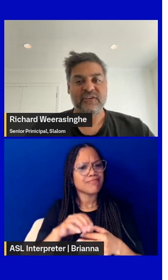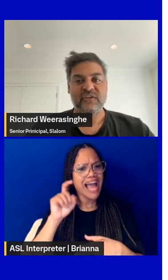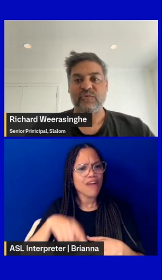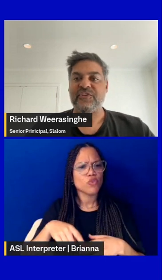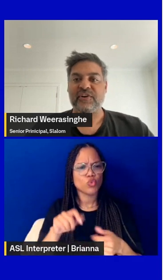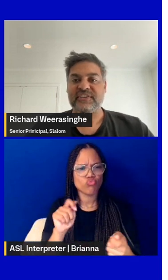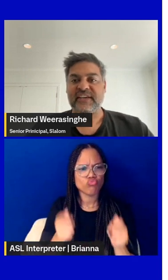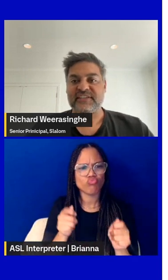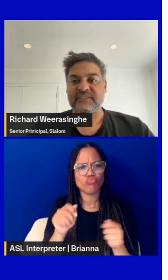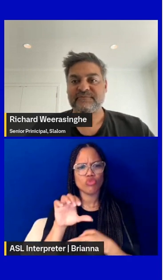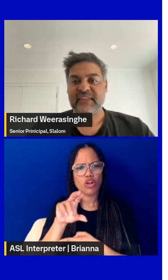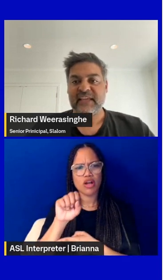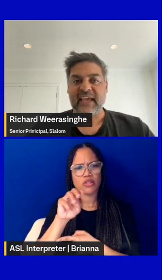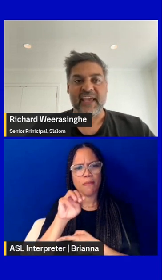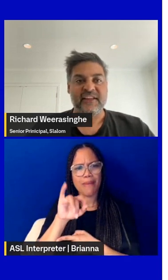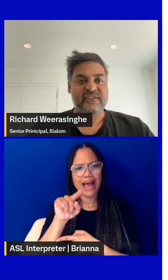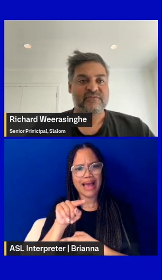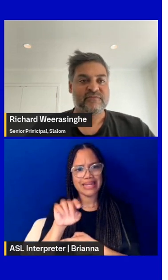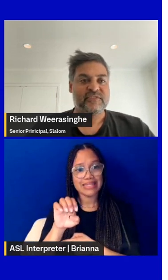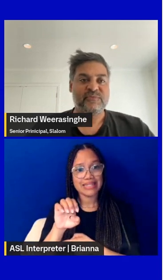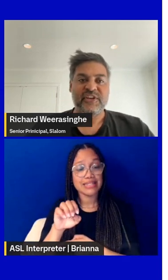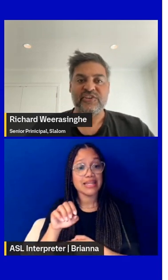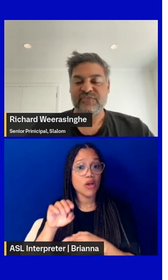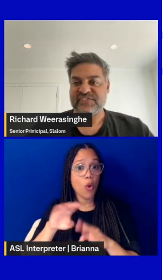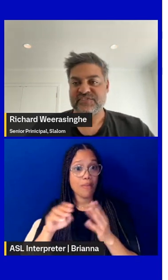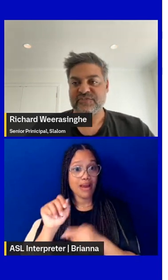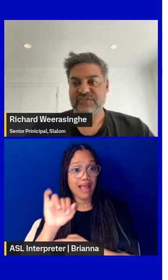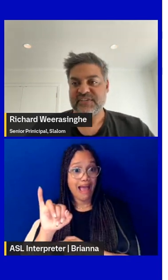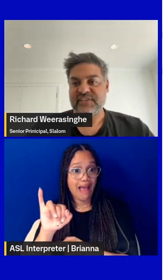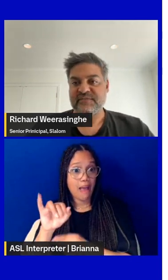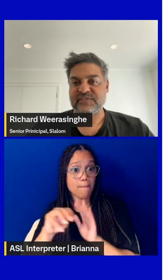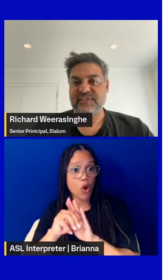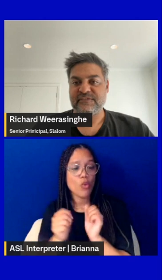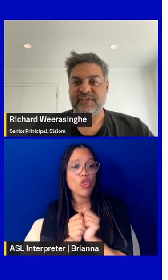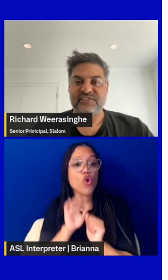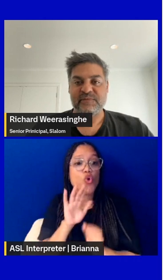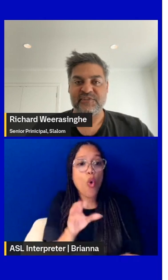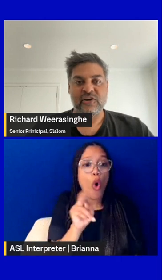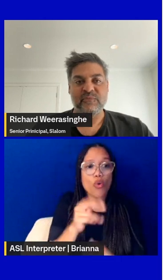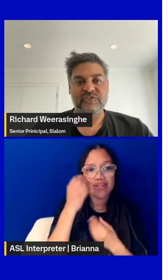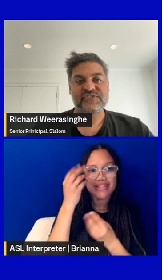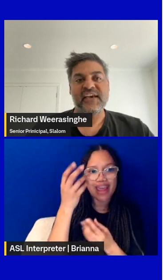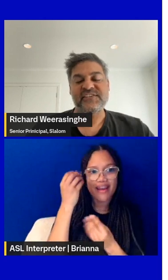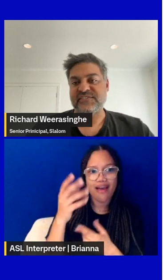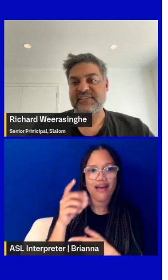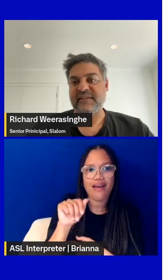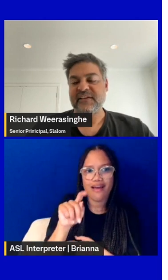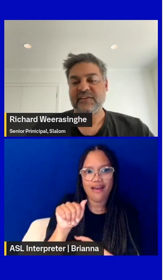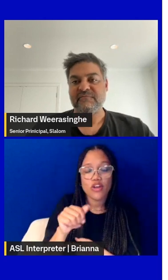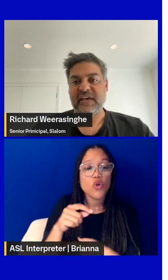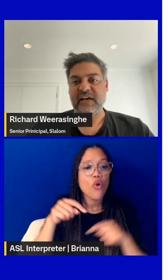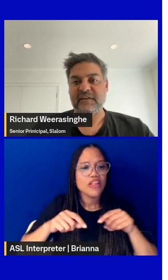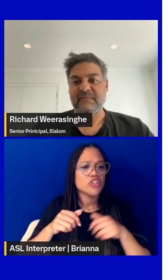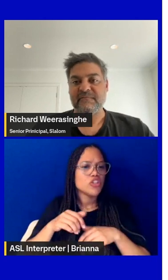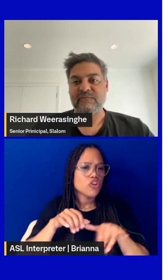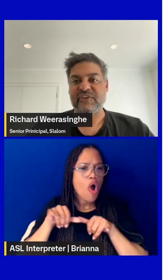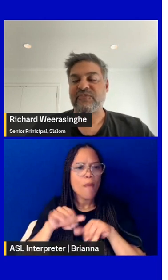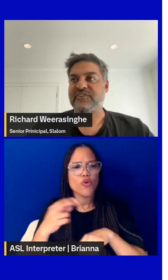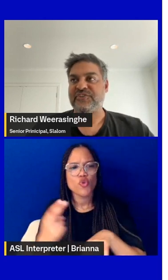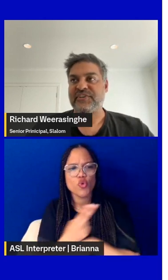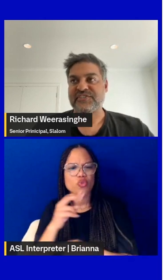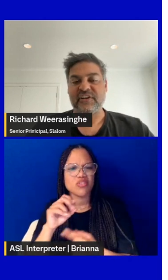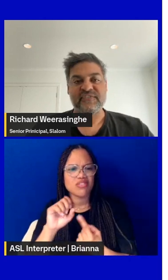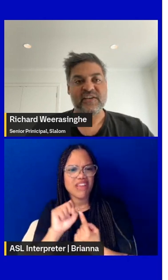models with your own data. And there are many reasons to do this, and these are some of the common use cases that